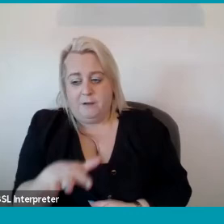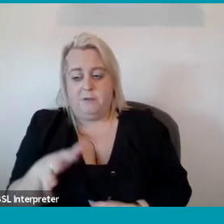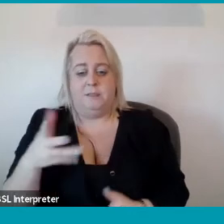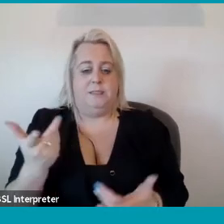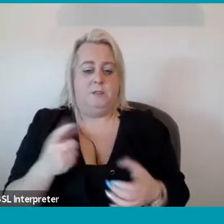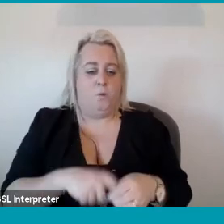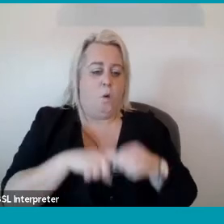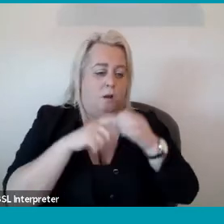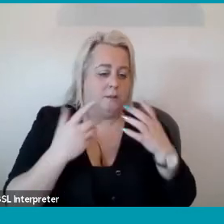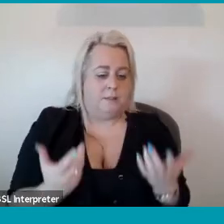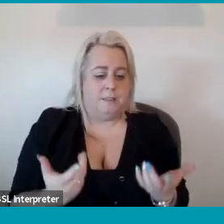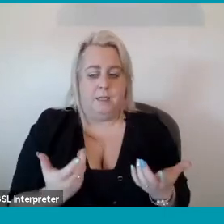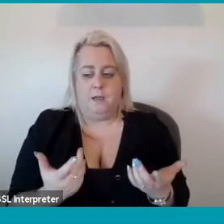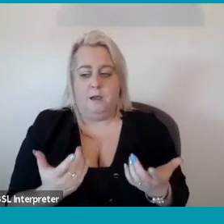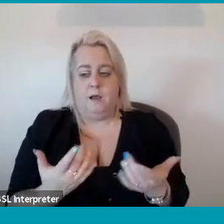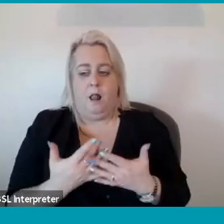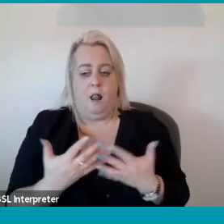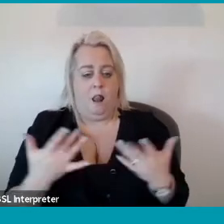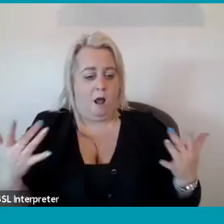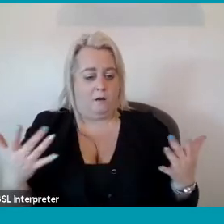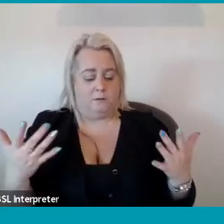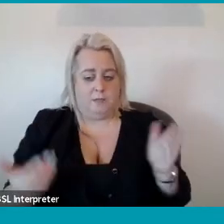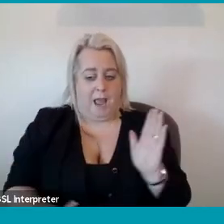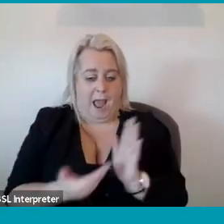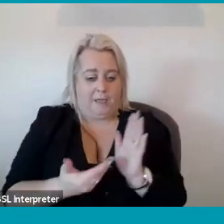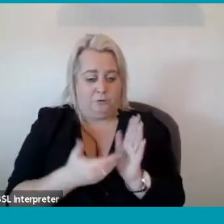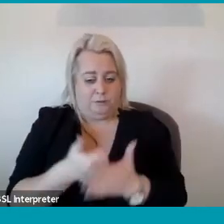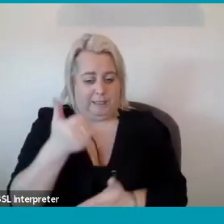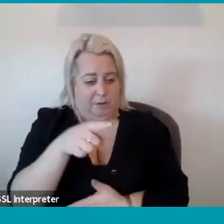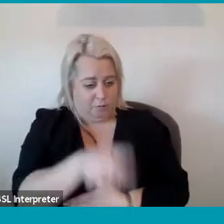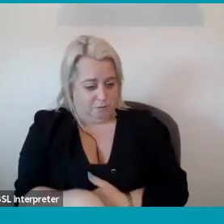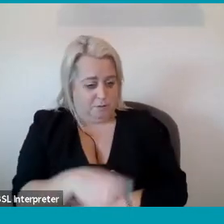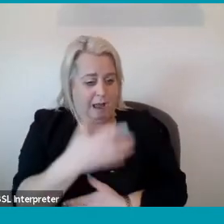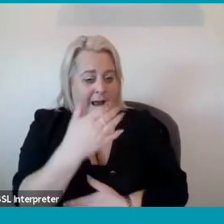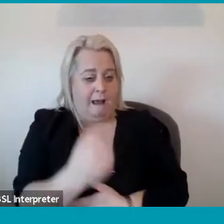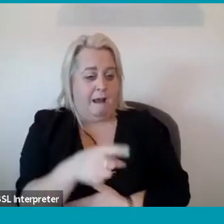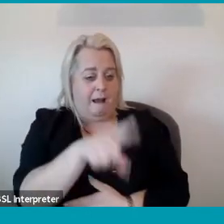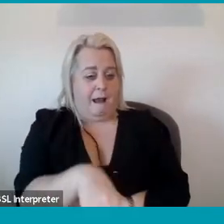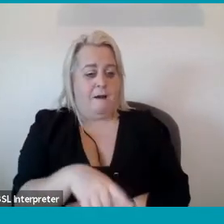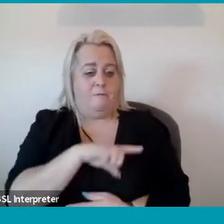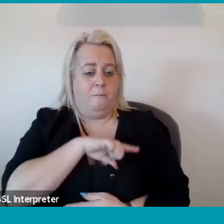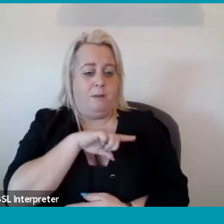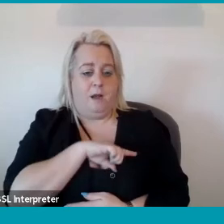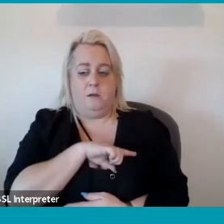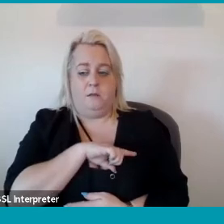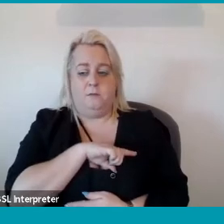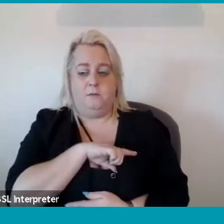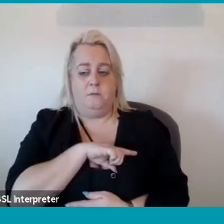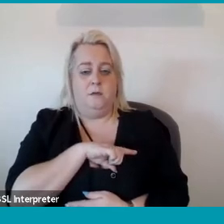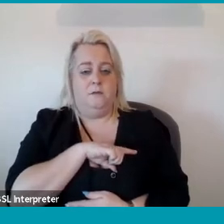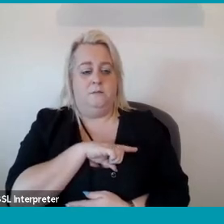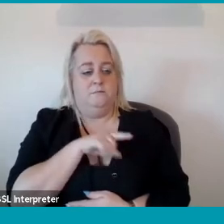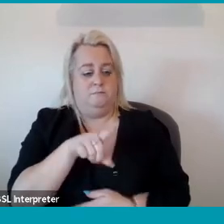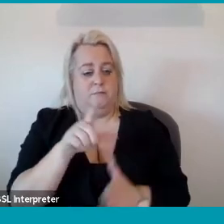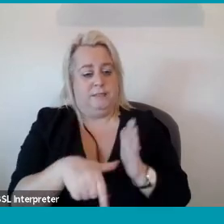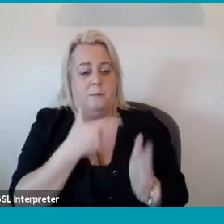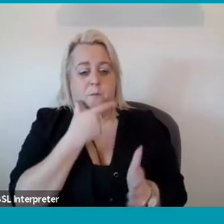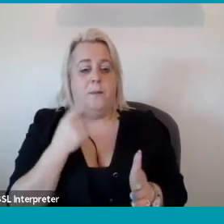in the population, plus all of these things. So we look at disabled candidates as being premium candidates.